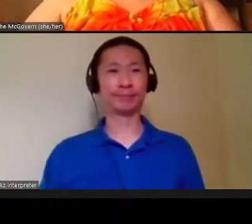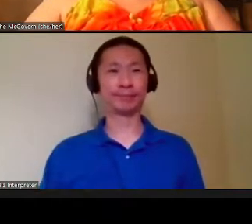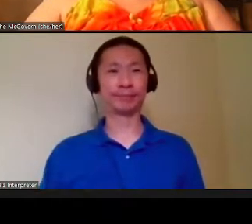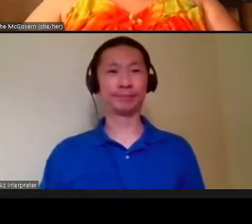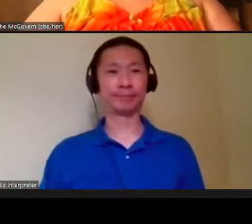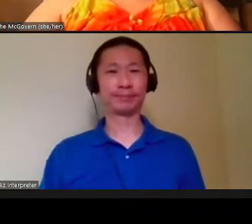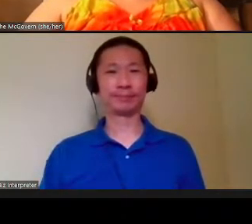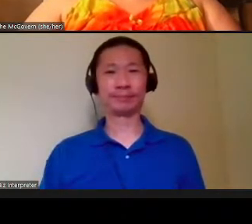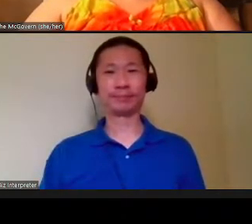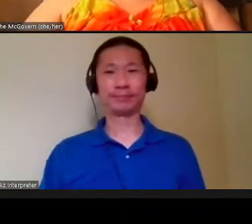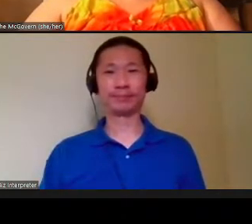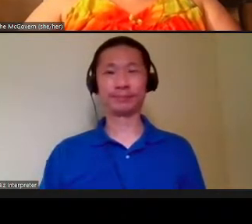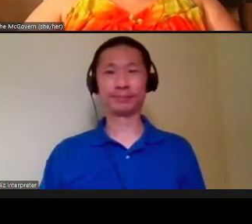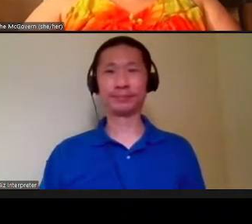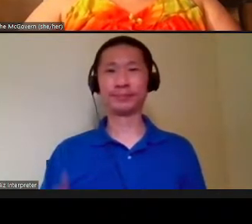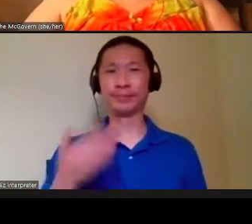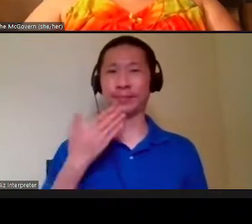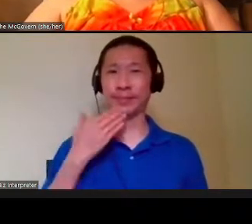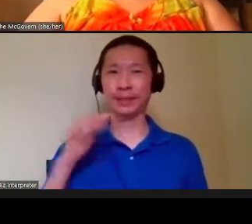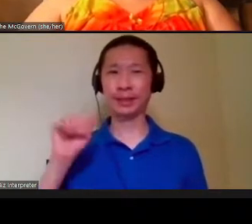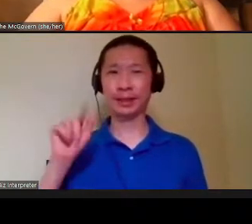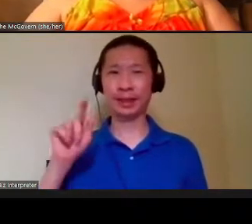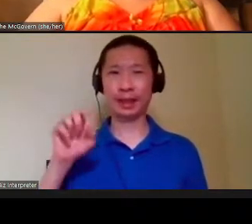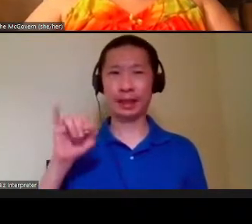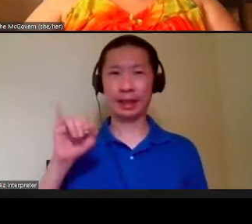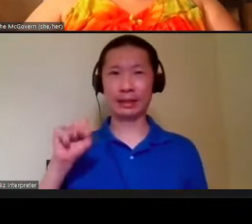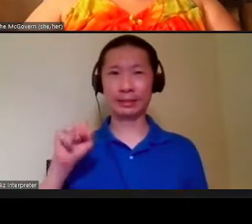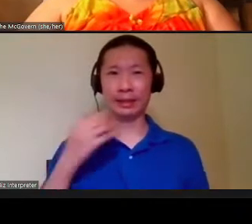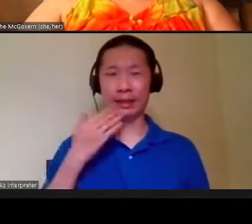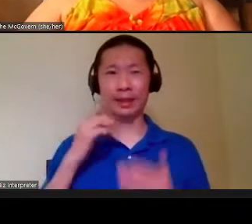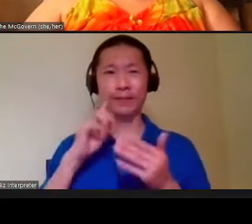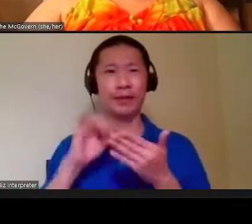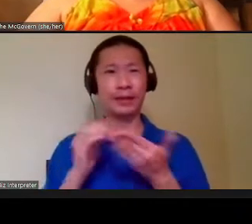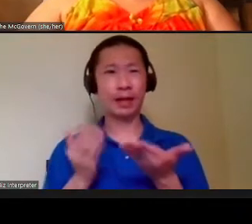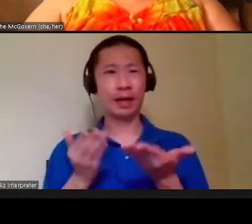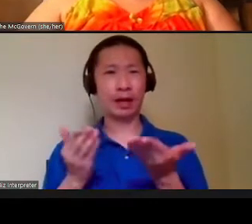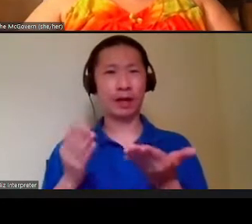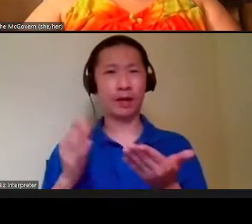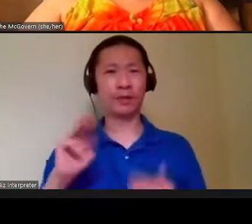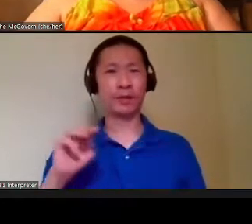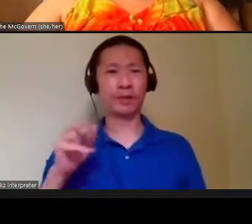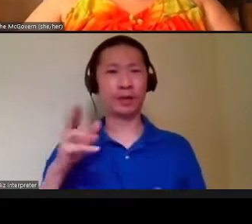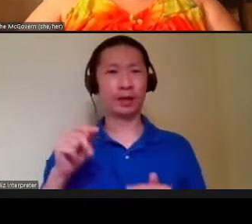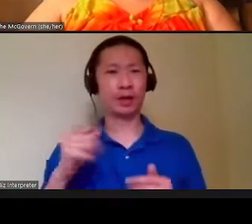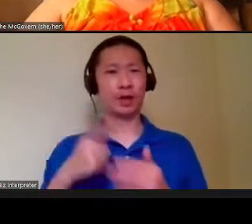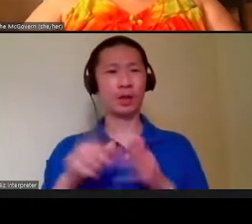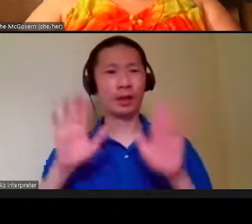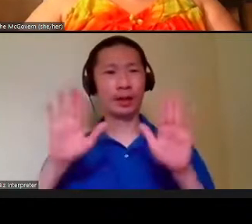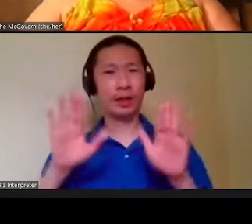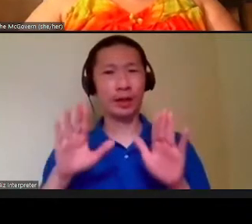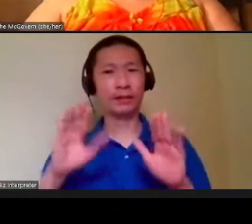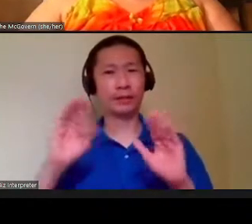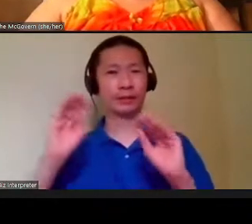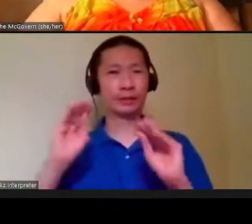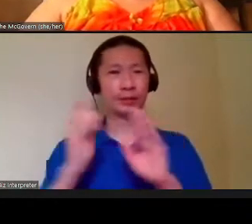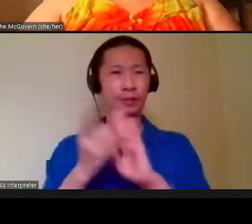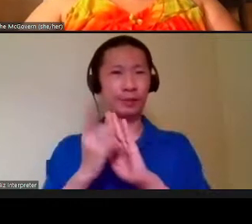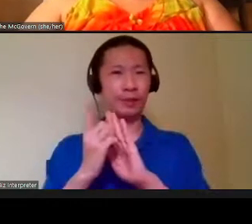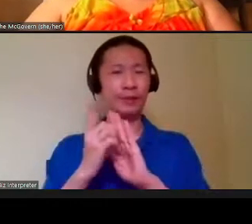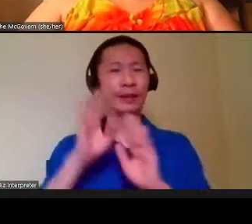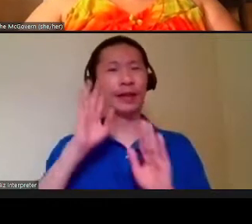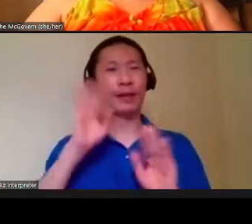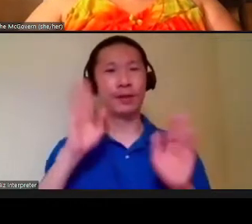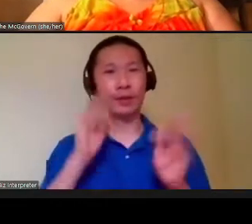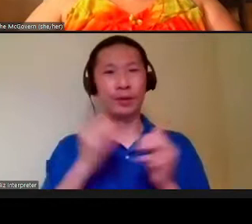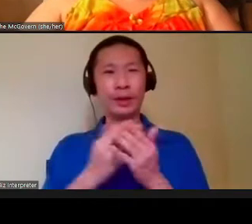Thank you, Alexis. And again, thank you for that offering, Margaret. What an awesome teachable moment. Hi, everyone.